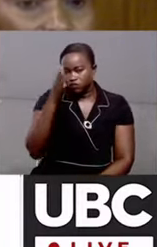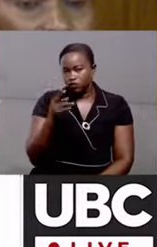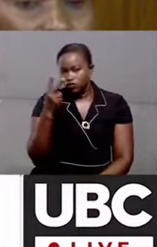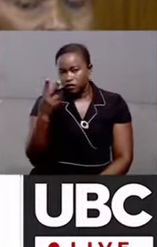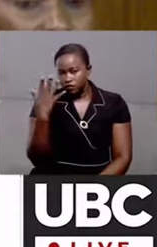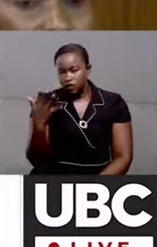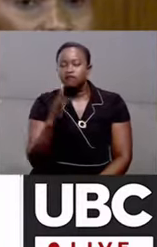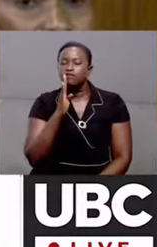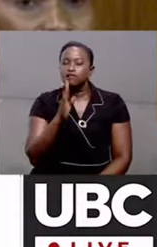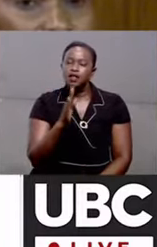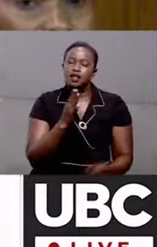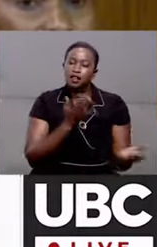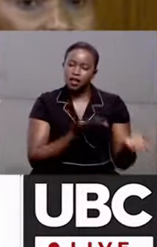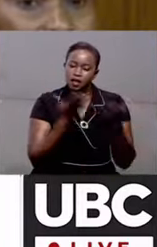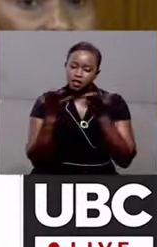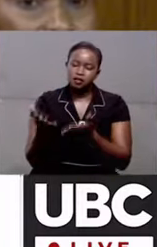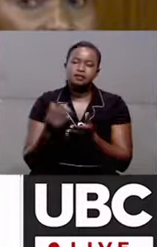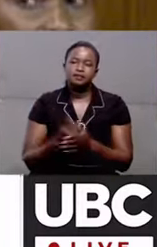2024-2025 be laid.